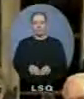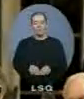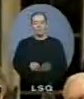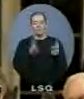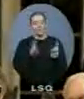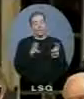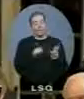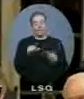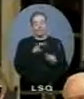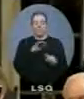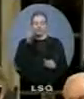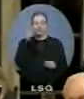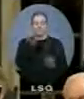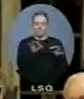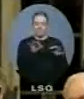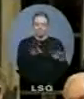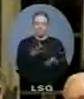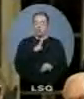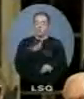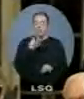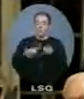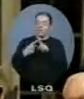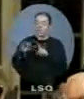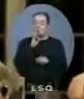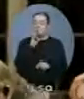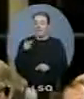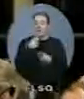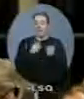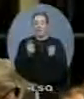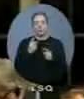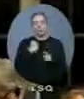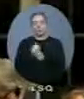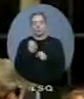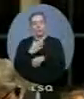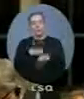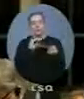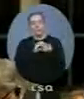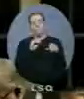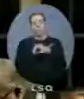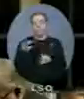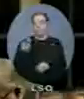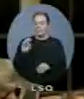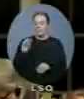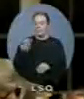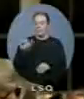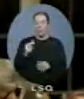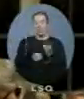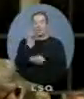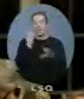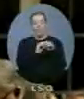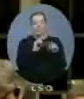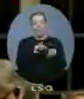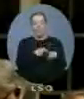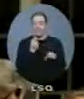about the announcement we made yesterday in the Canada Media Fund and what it means for the CBC. Here's what it means. The new fund is designed to make sure that Canadians have access to more of the